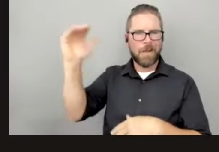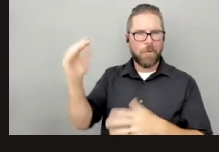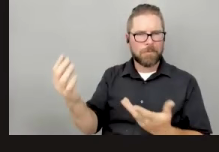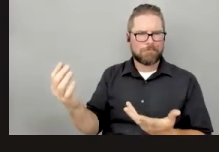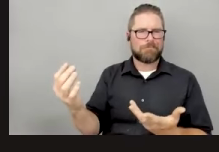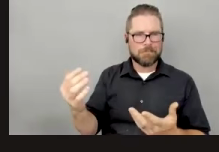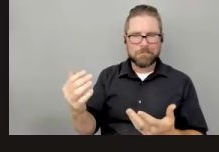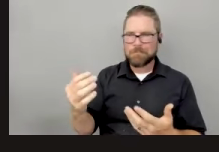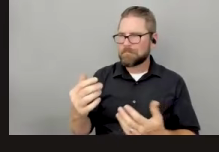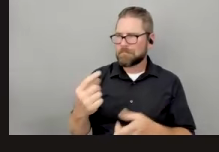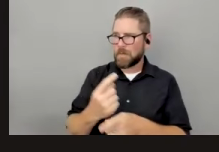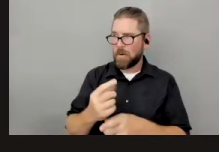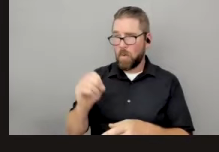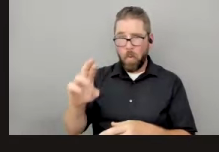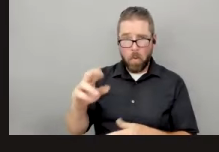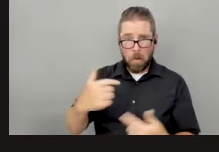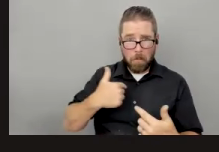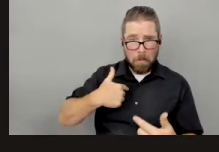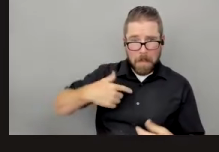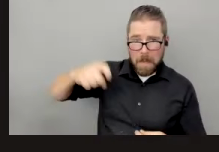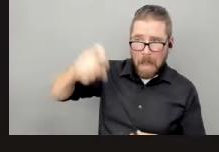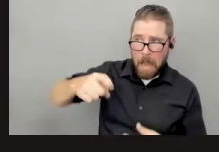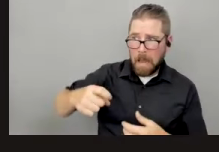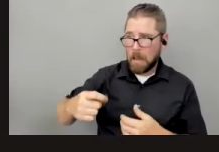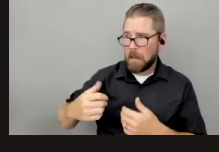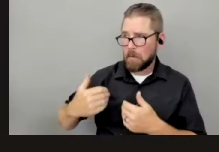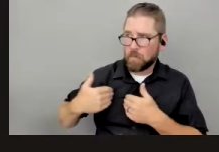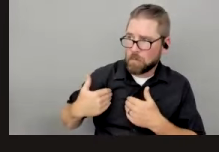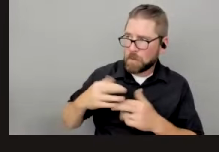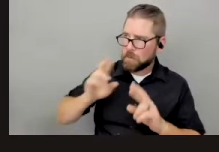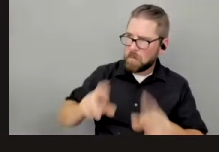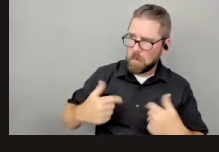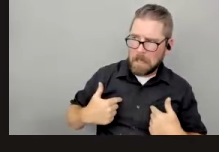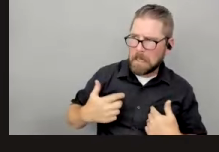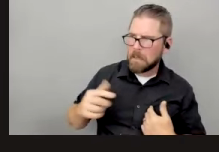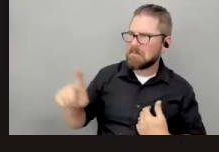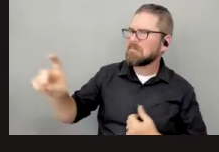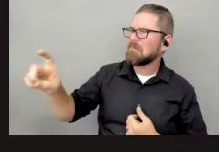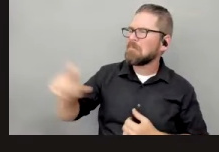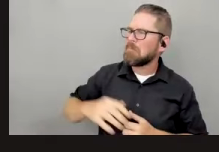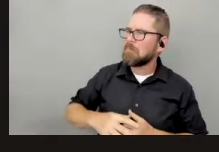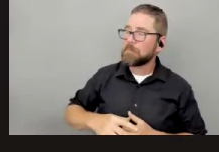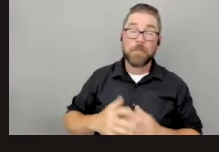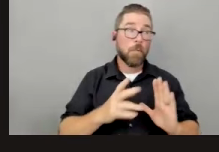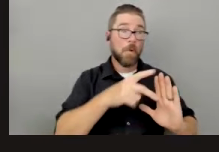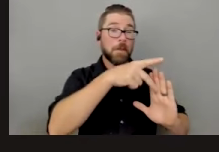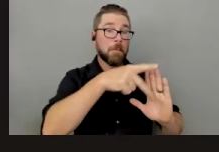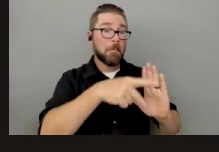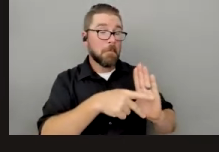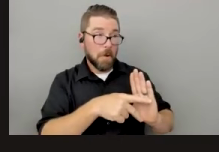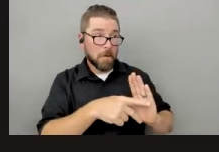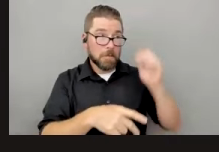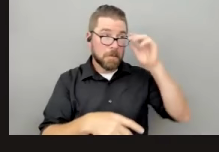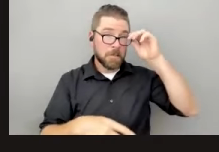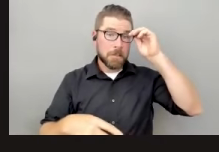do you have to report as an employee? What's the policy? Well, the policy is you're supposed to report anything